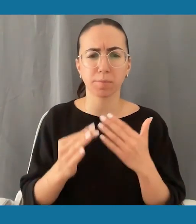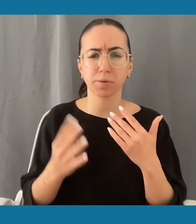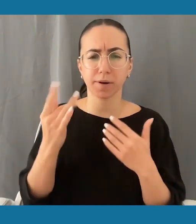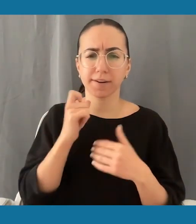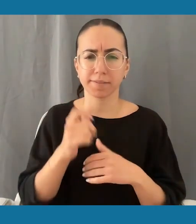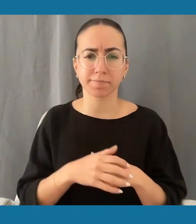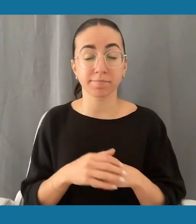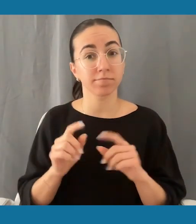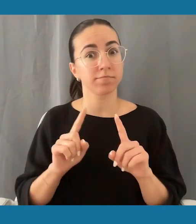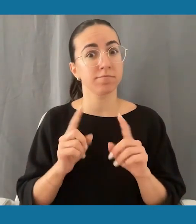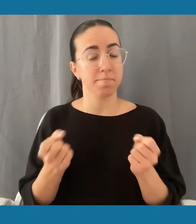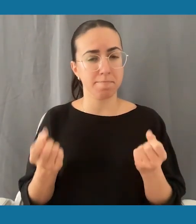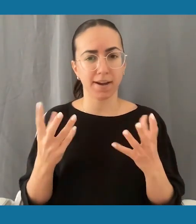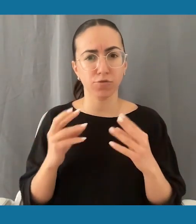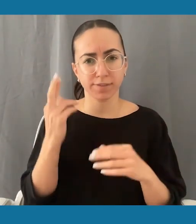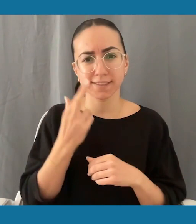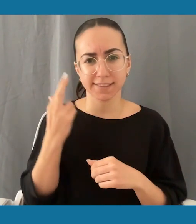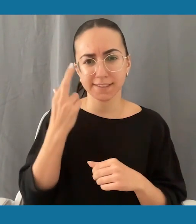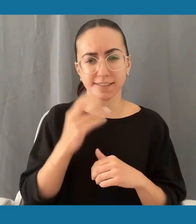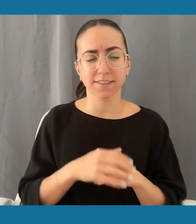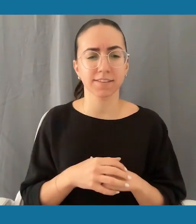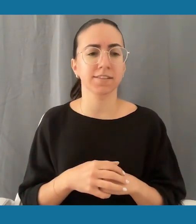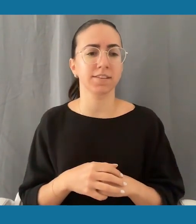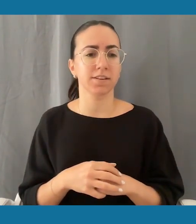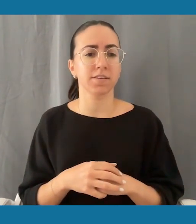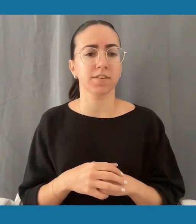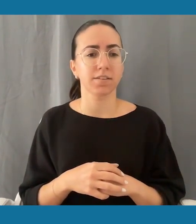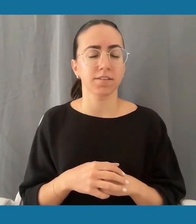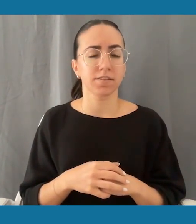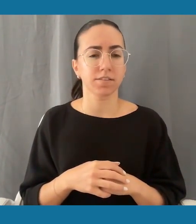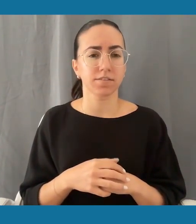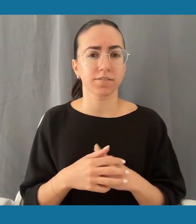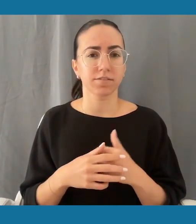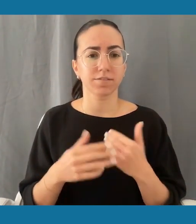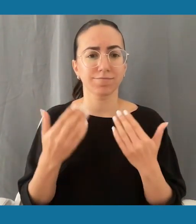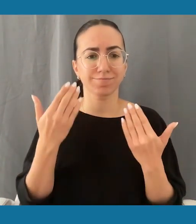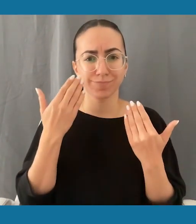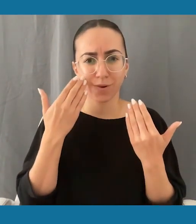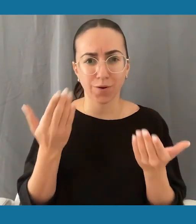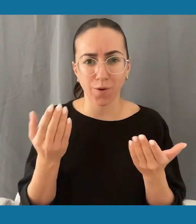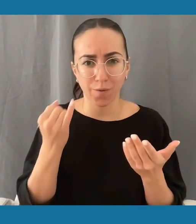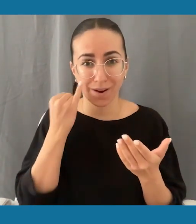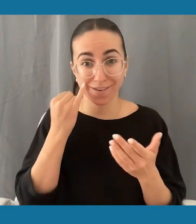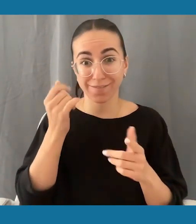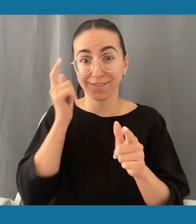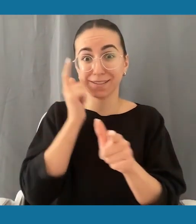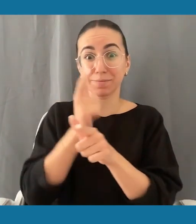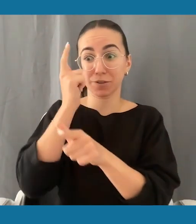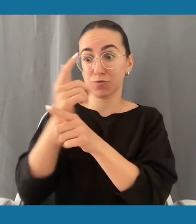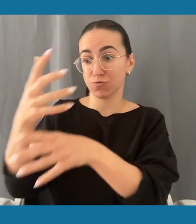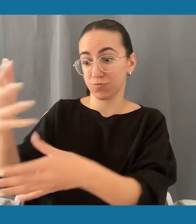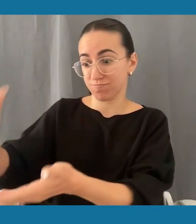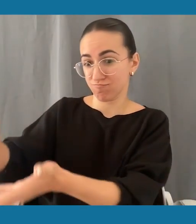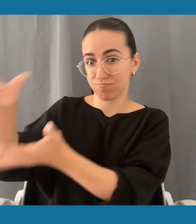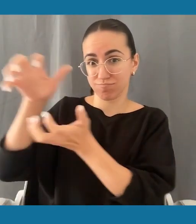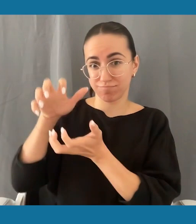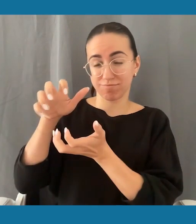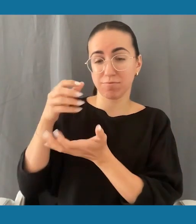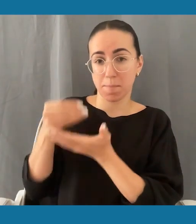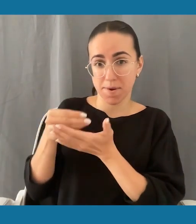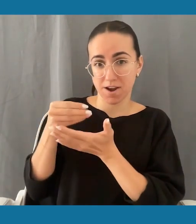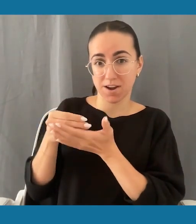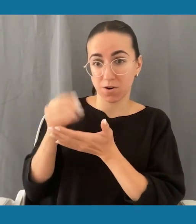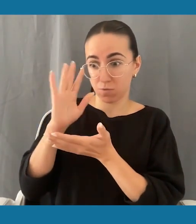Several reasons. First of all, you have no way of knowing whether the sibling who receives this money